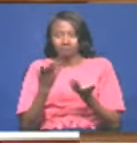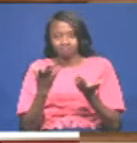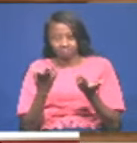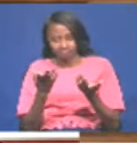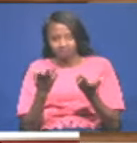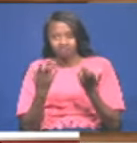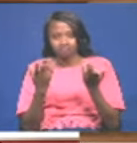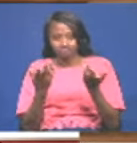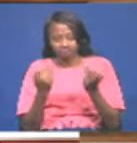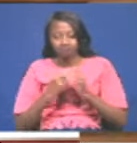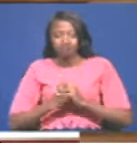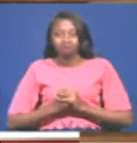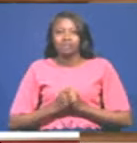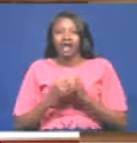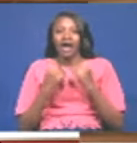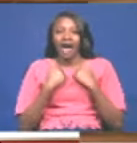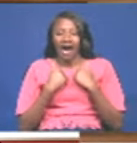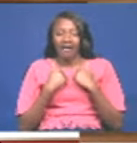an executive order